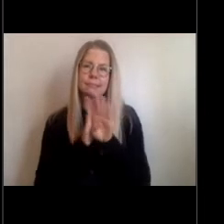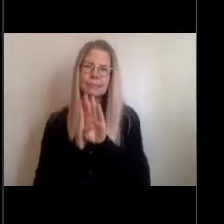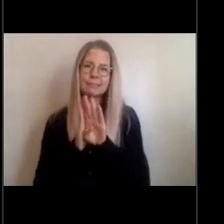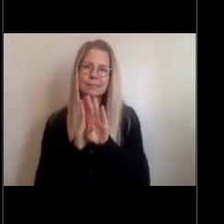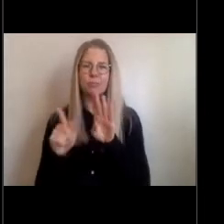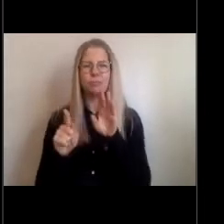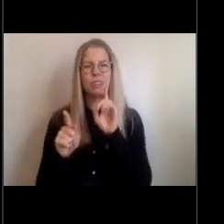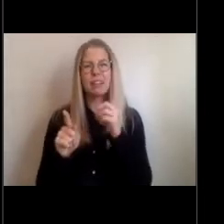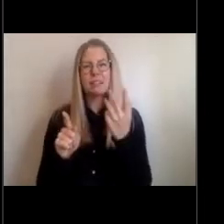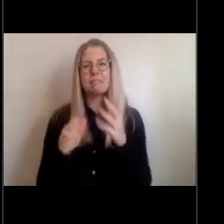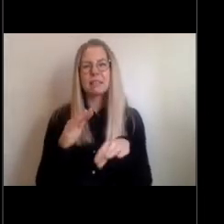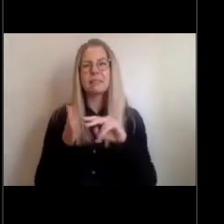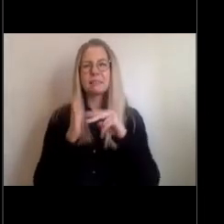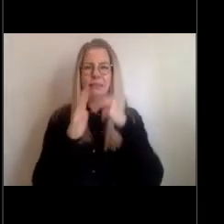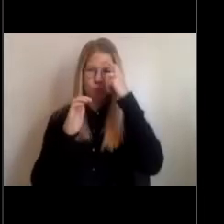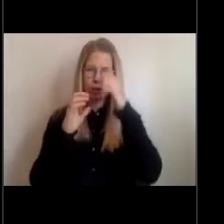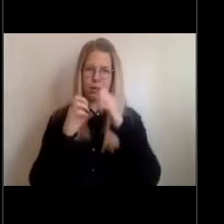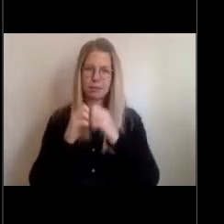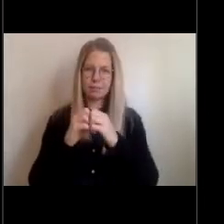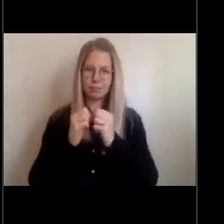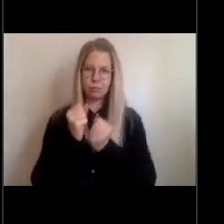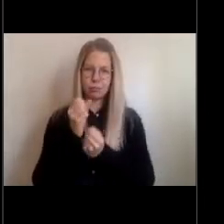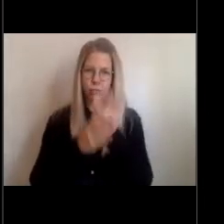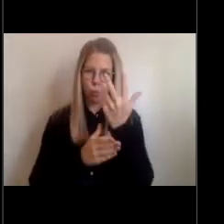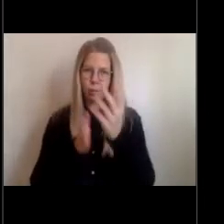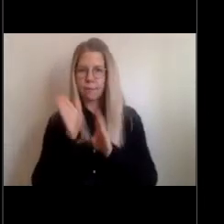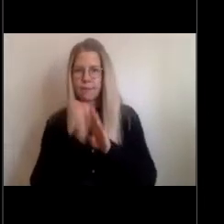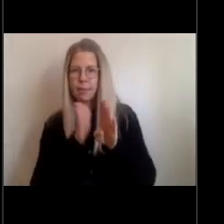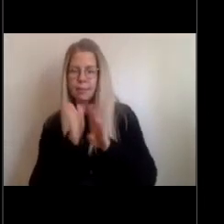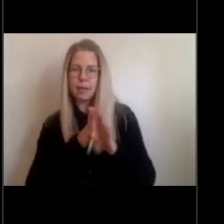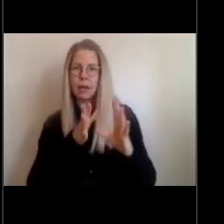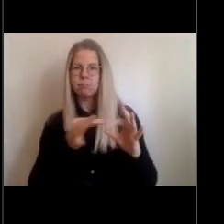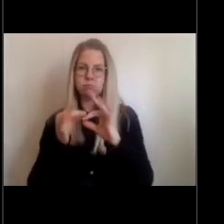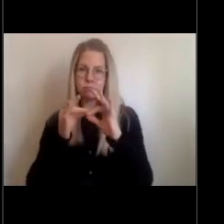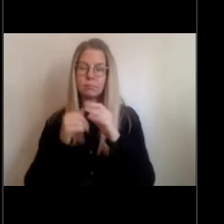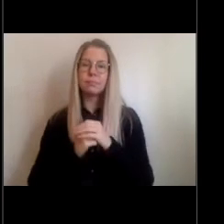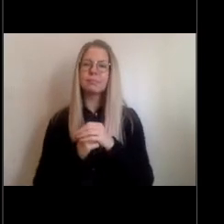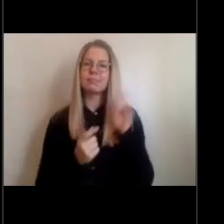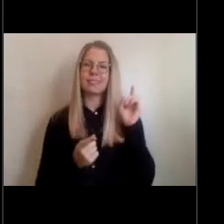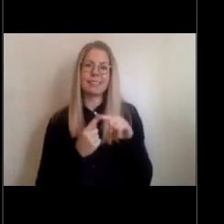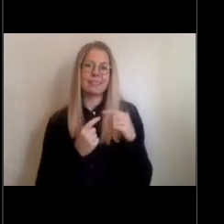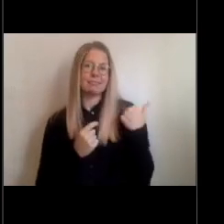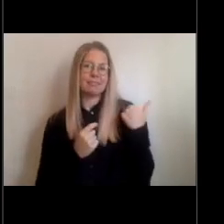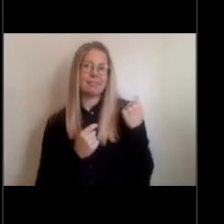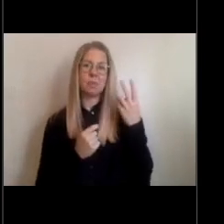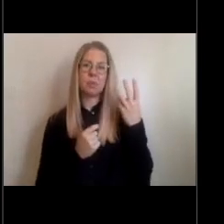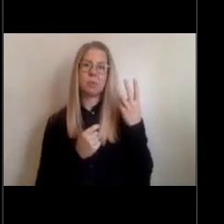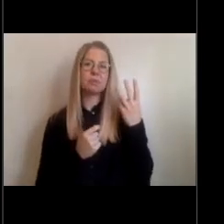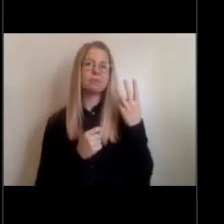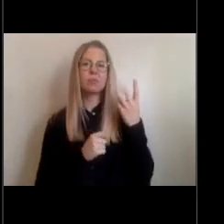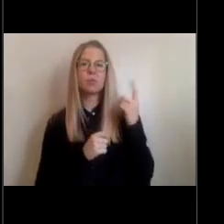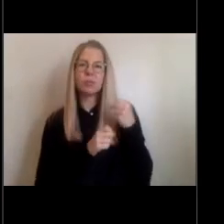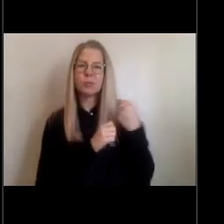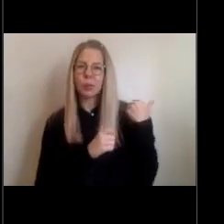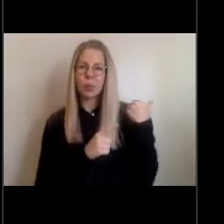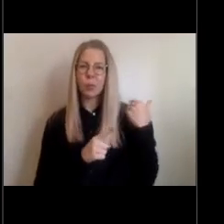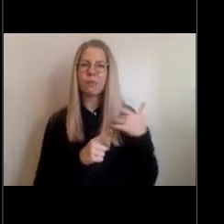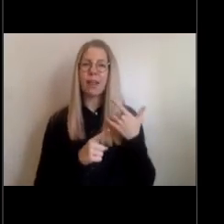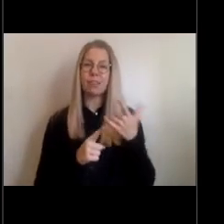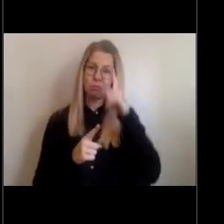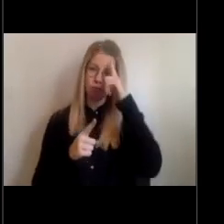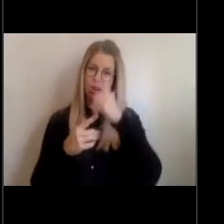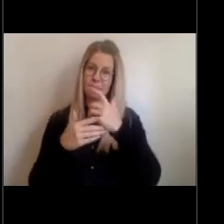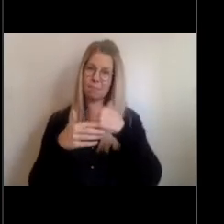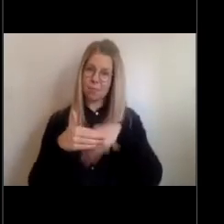into kind of the 90s, we used to think this didn't happen. We used to think that what you started with was it, right? But now we know that's not really the case. You